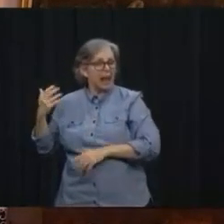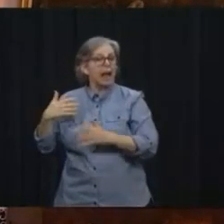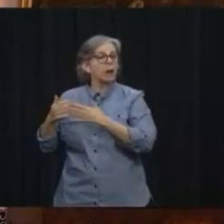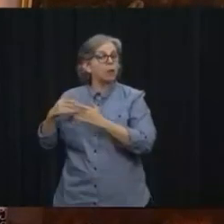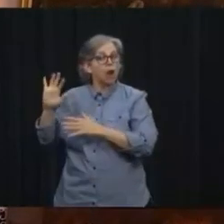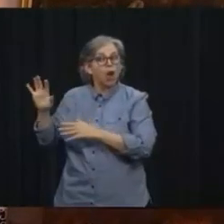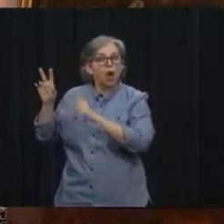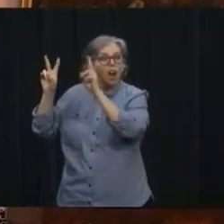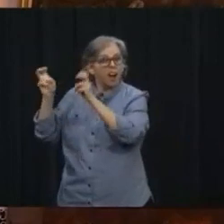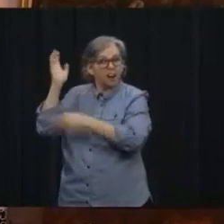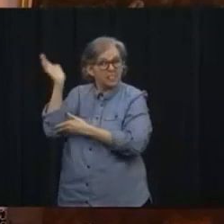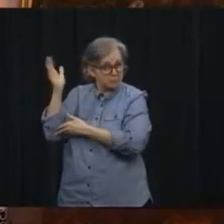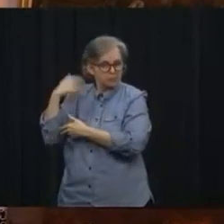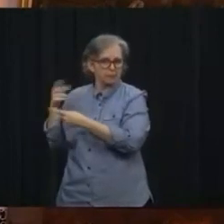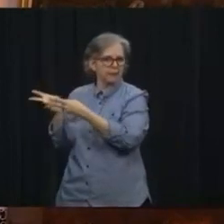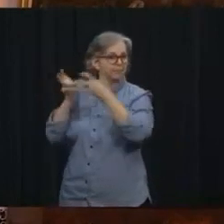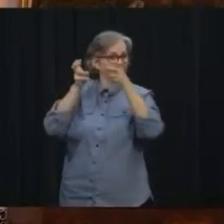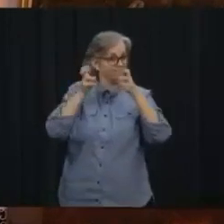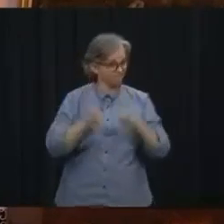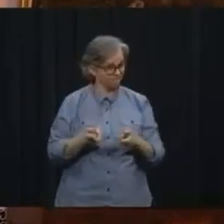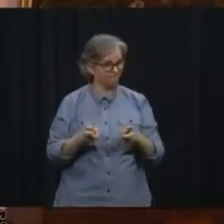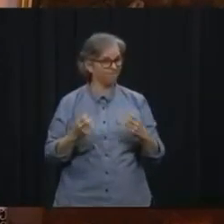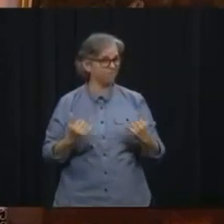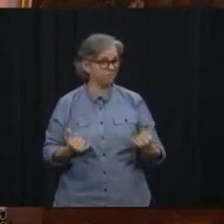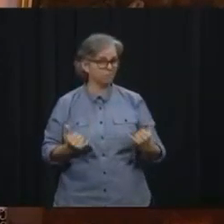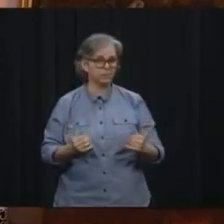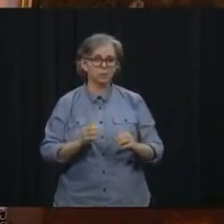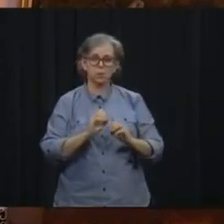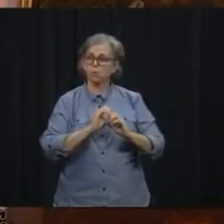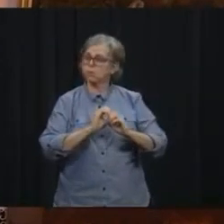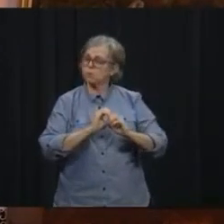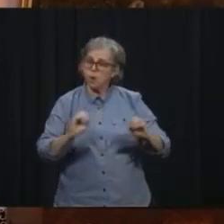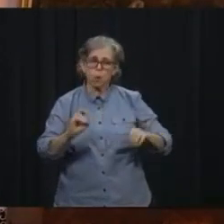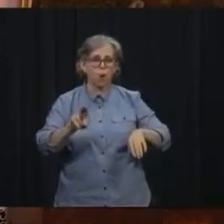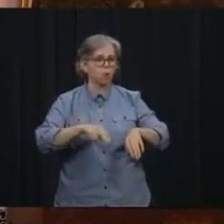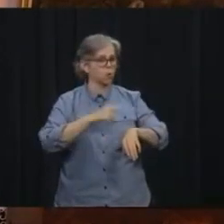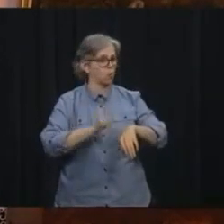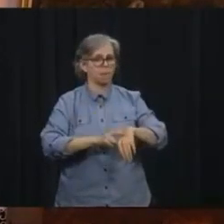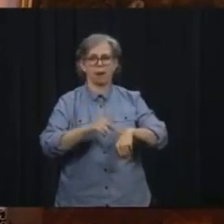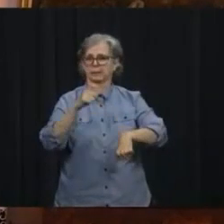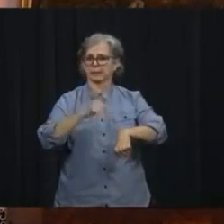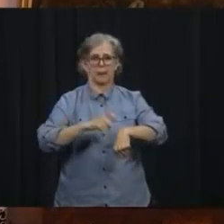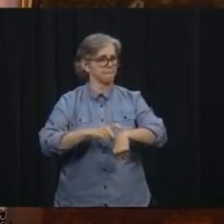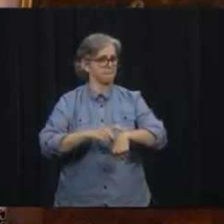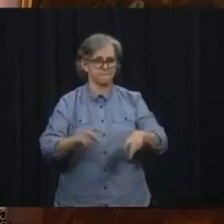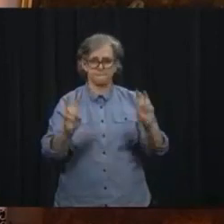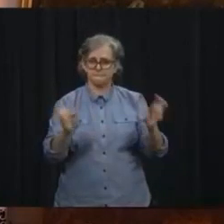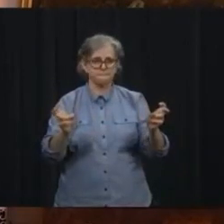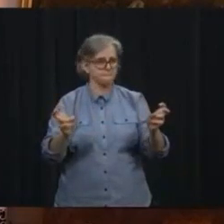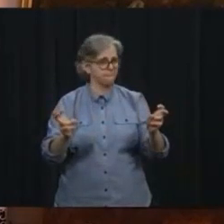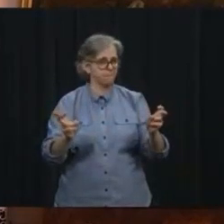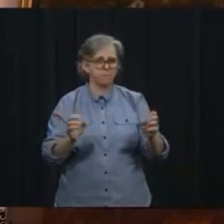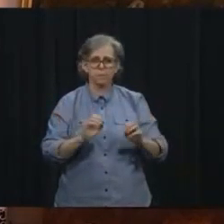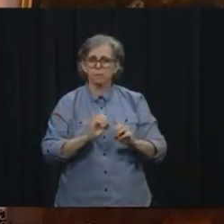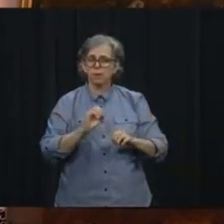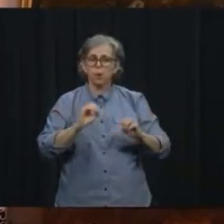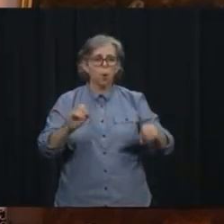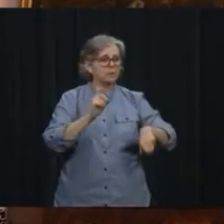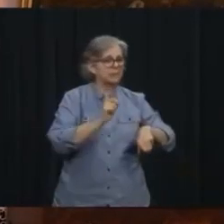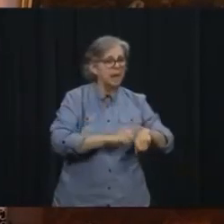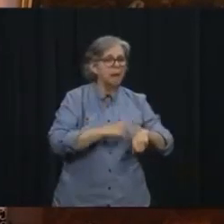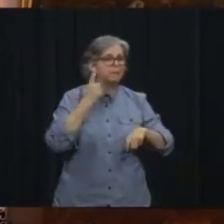us because we are in a war. The United States in 1940 was not quite in the war yet, but a raging war was